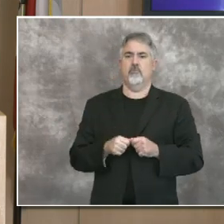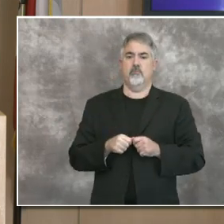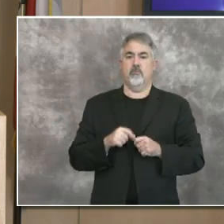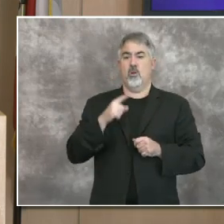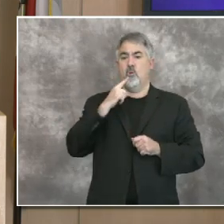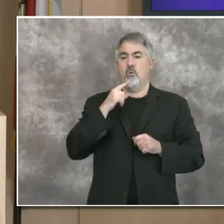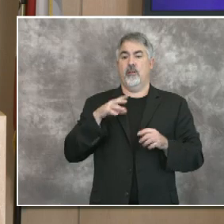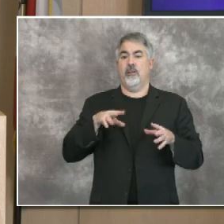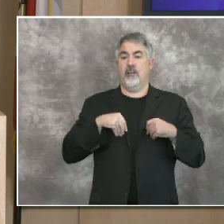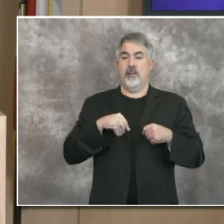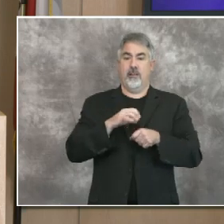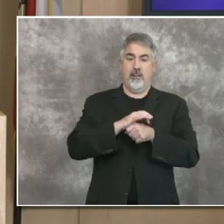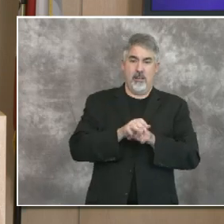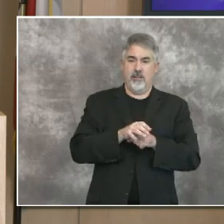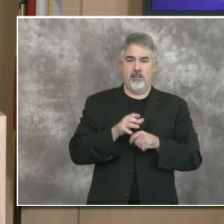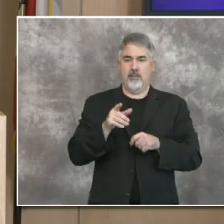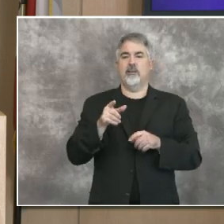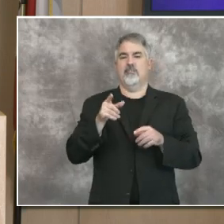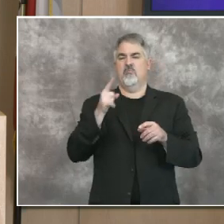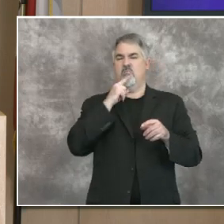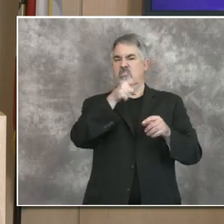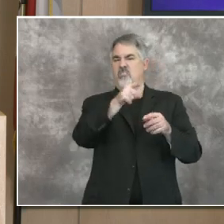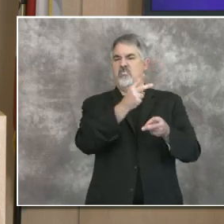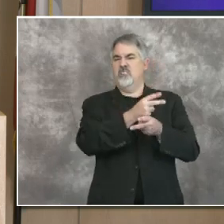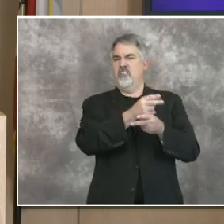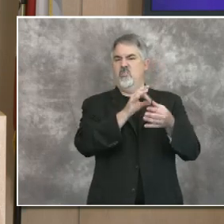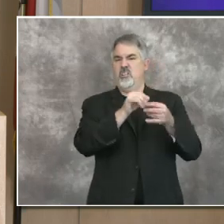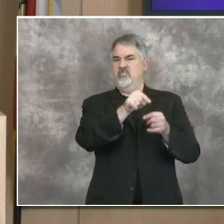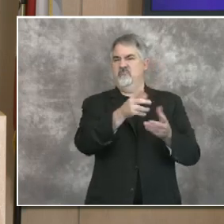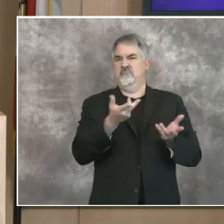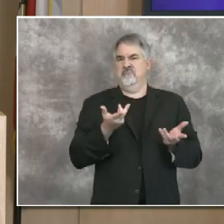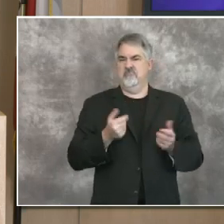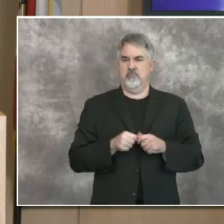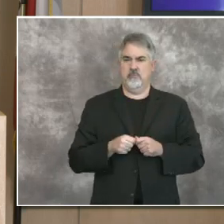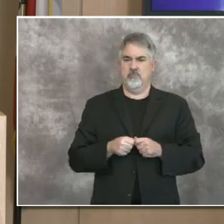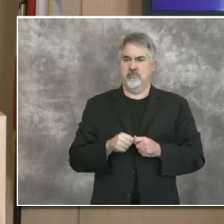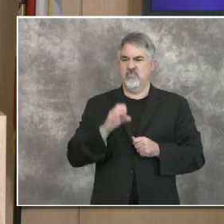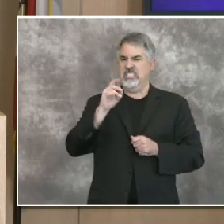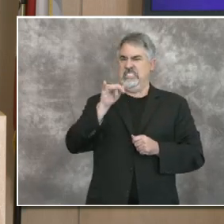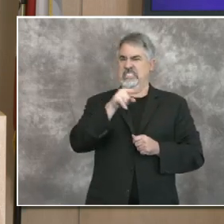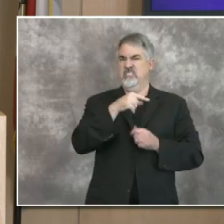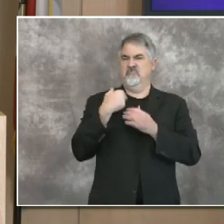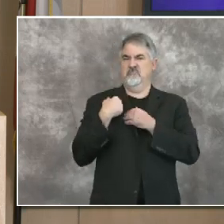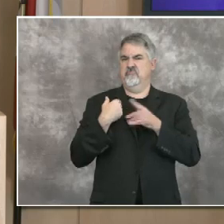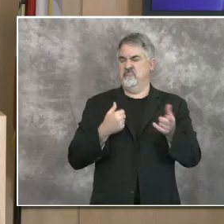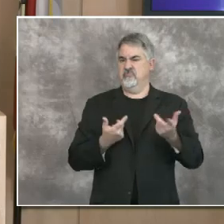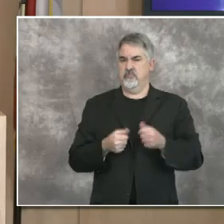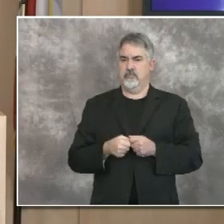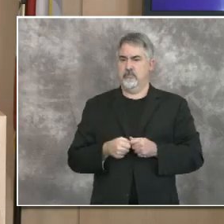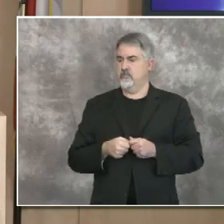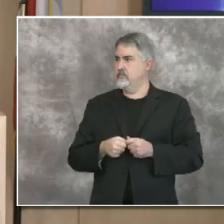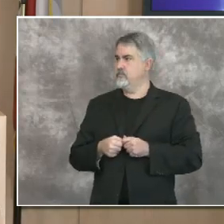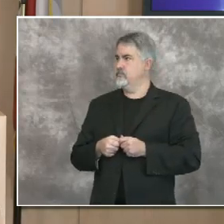is being run in a coordinated effort between the RTFH and the City of San Diego, so I'd have to refer you to them on that question.